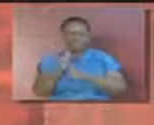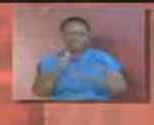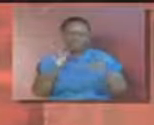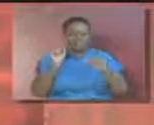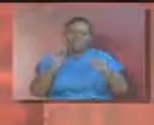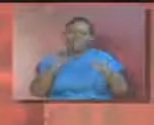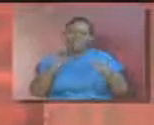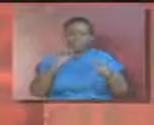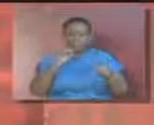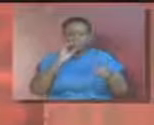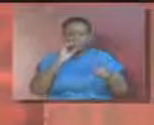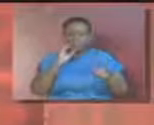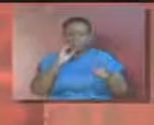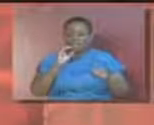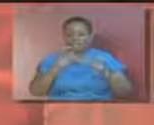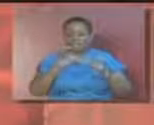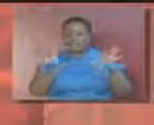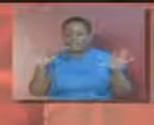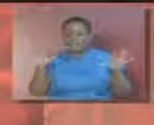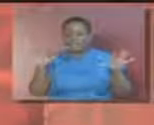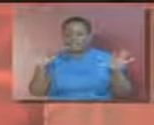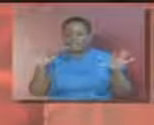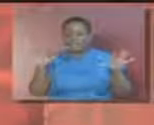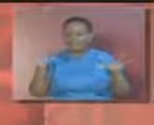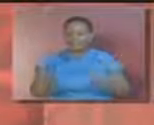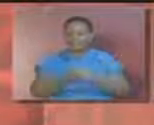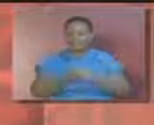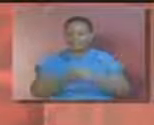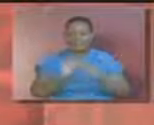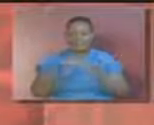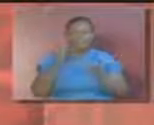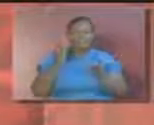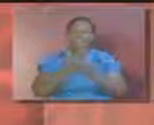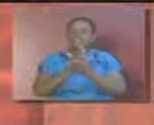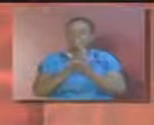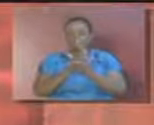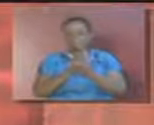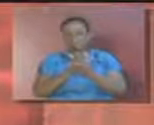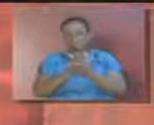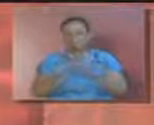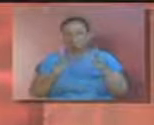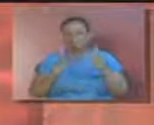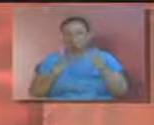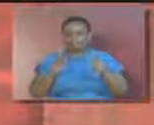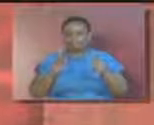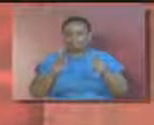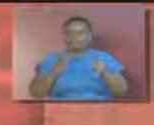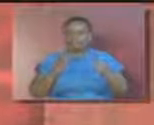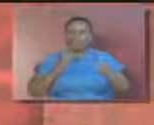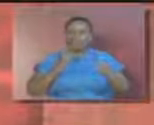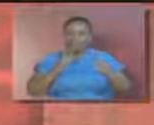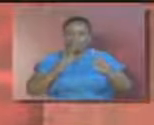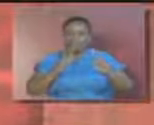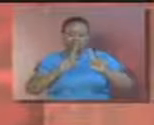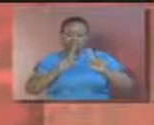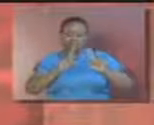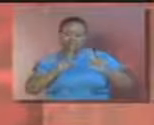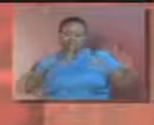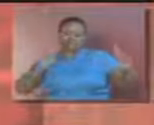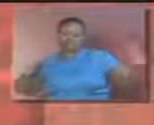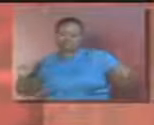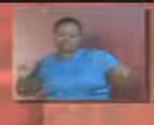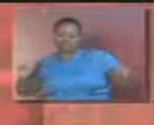damper on that exponential growth is to separate infectious people from people who can